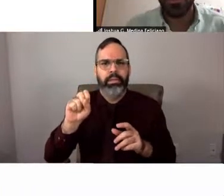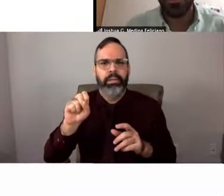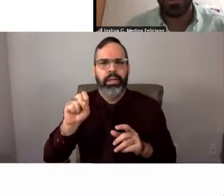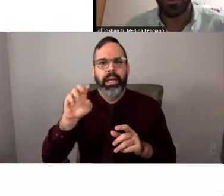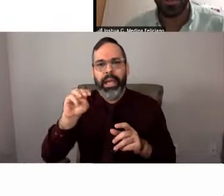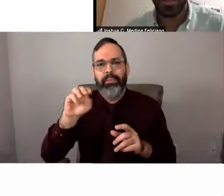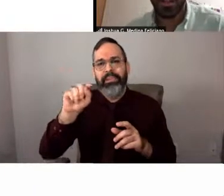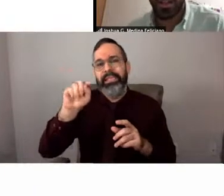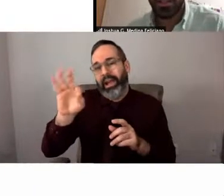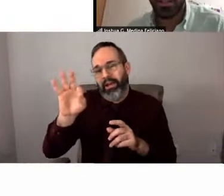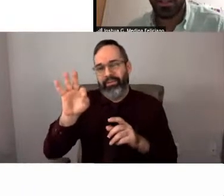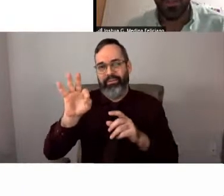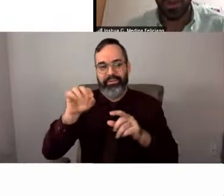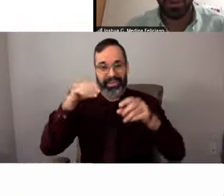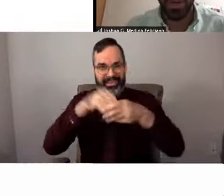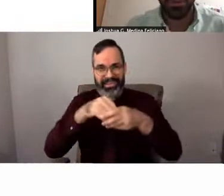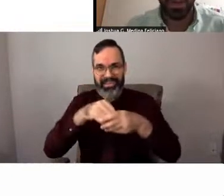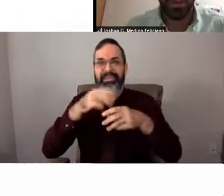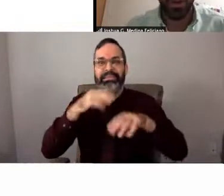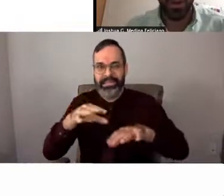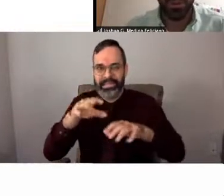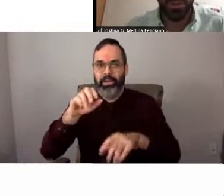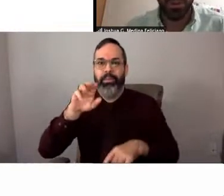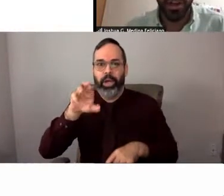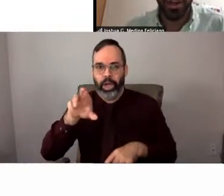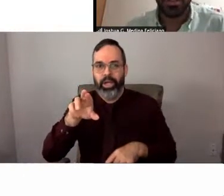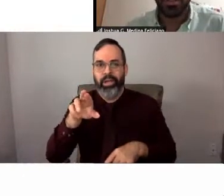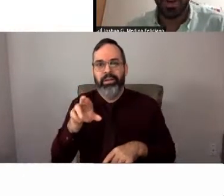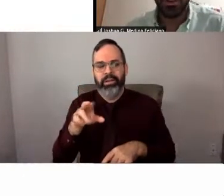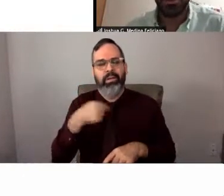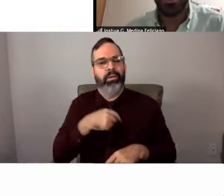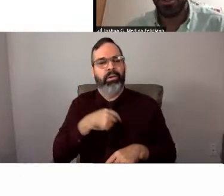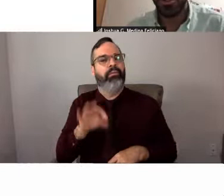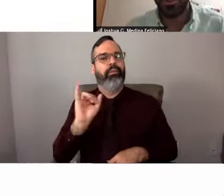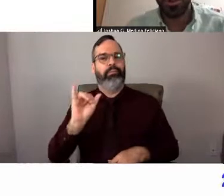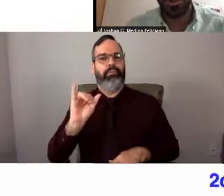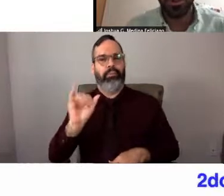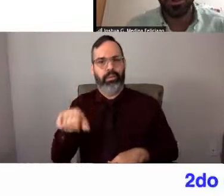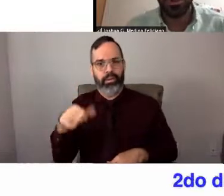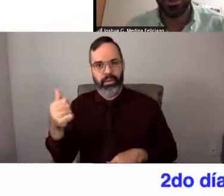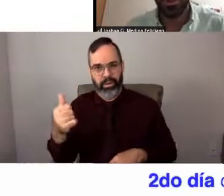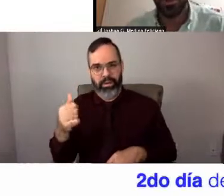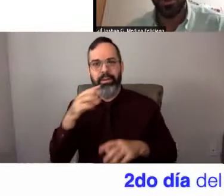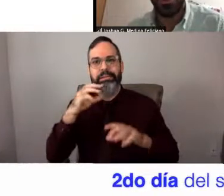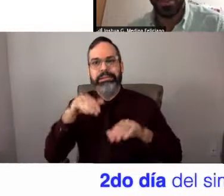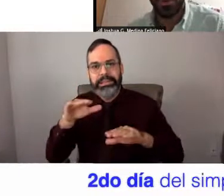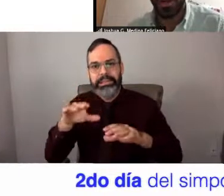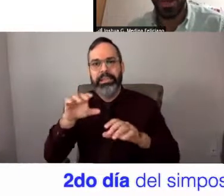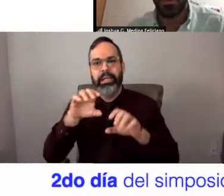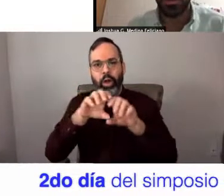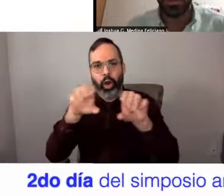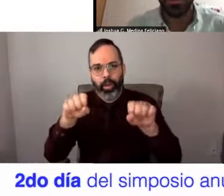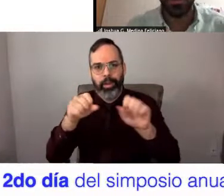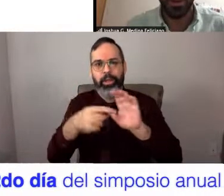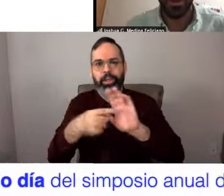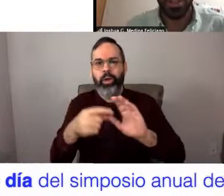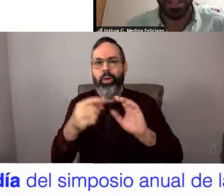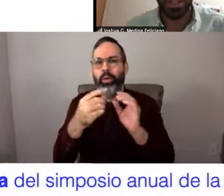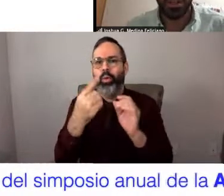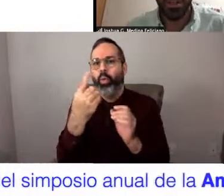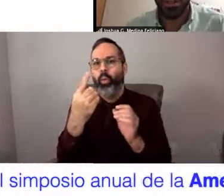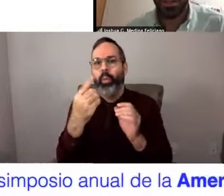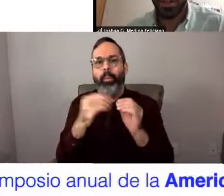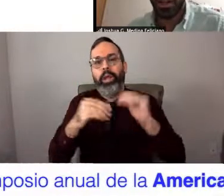the phylogenetic analysis, we found out that another sea cucumber also showed more than 1 NTF